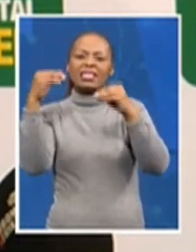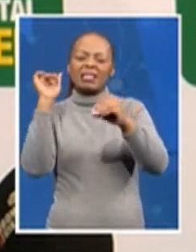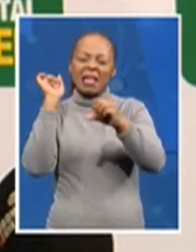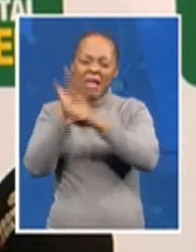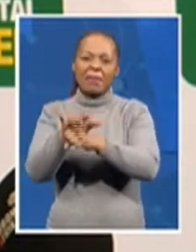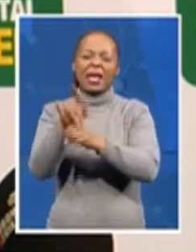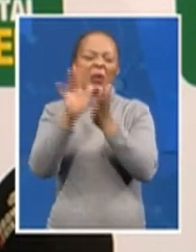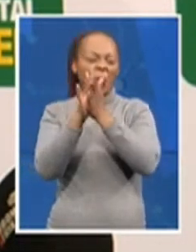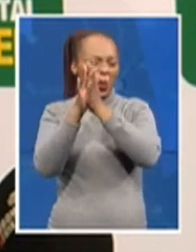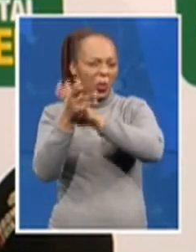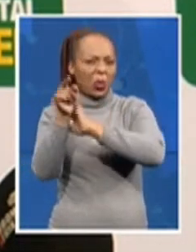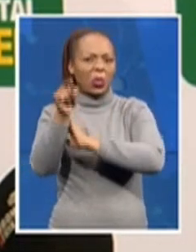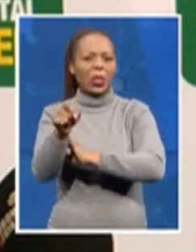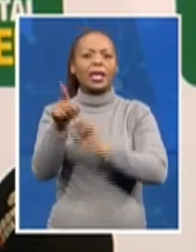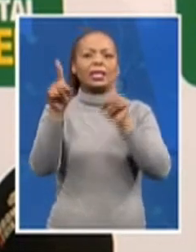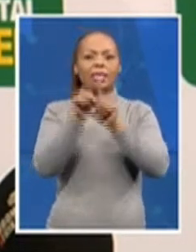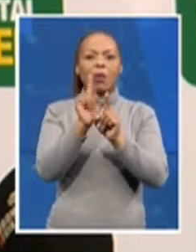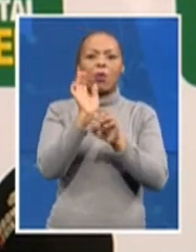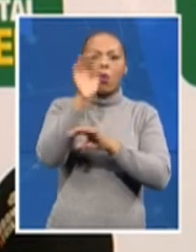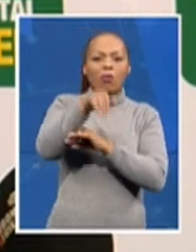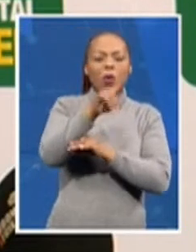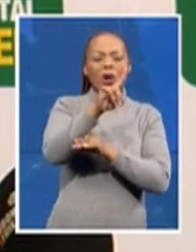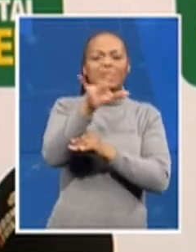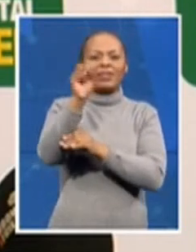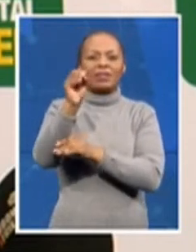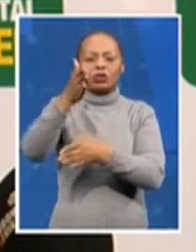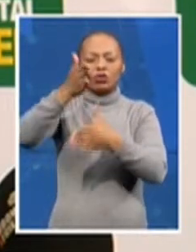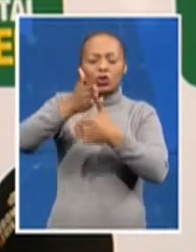150,000 jobs are now at risk.